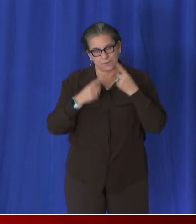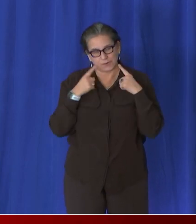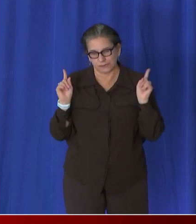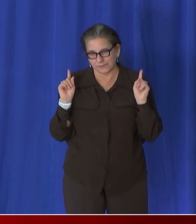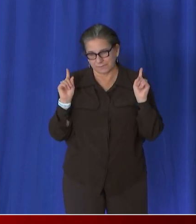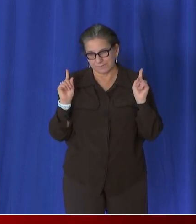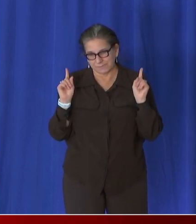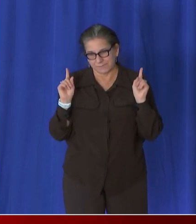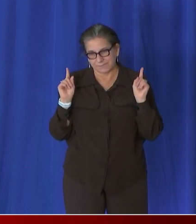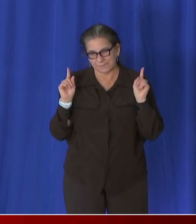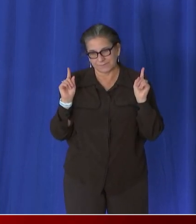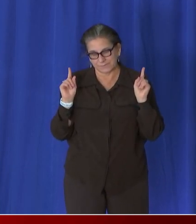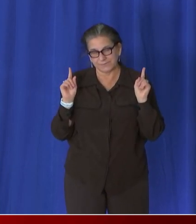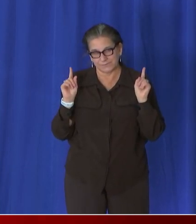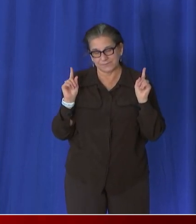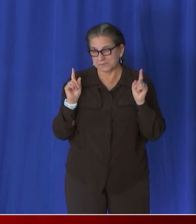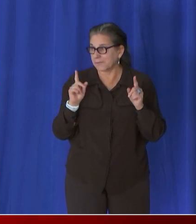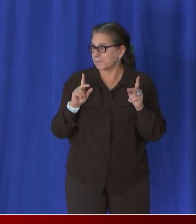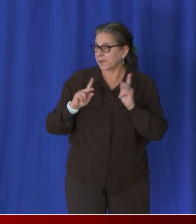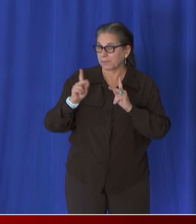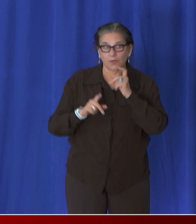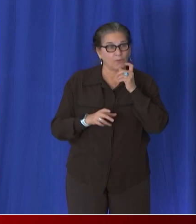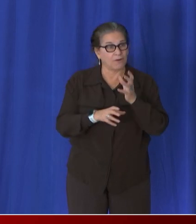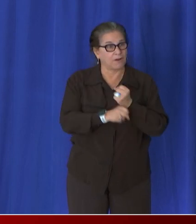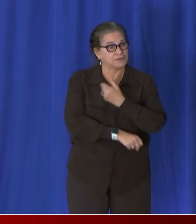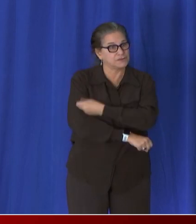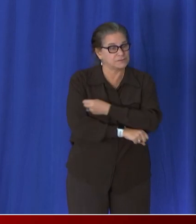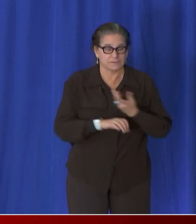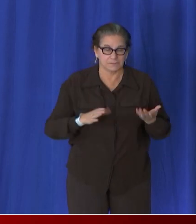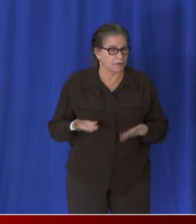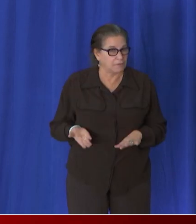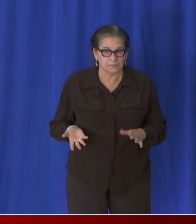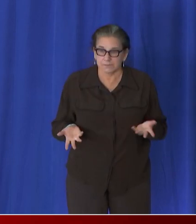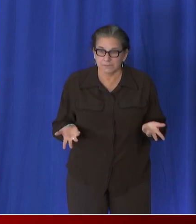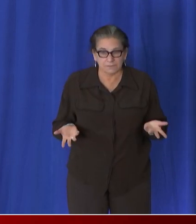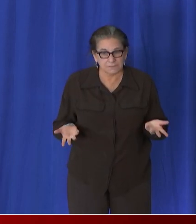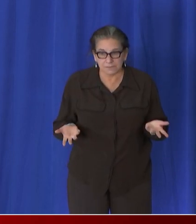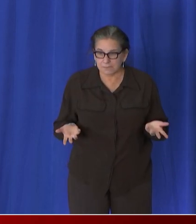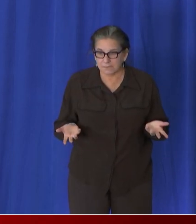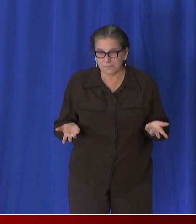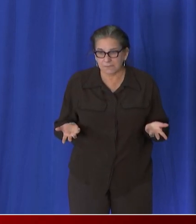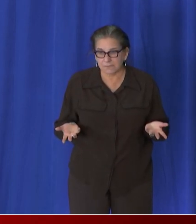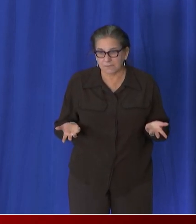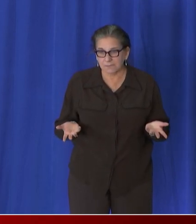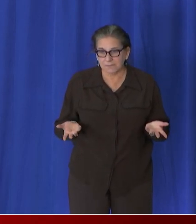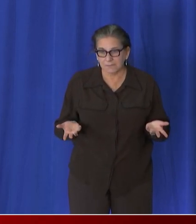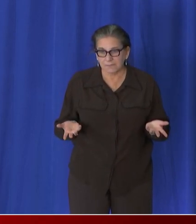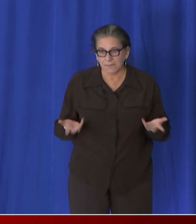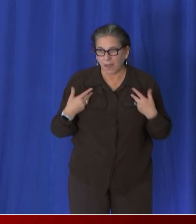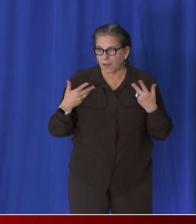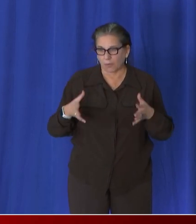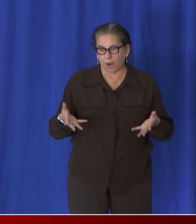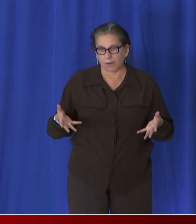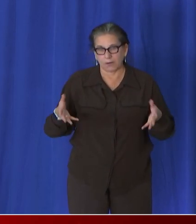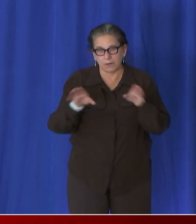from COVID-19. So we don't need those type of shutdowns, but we do need more people to get